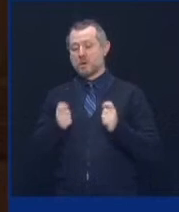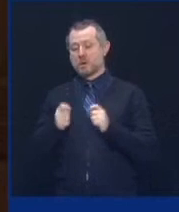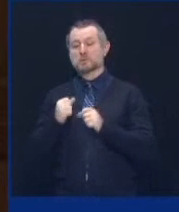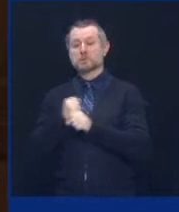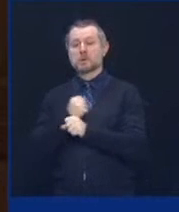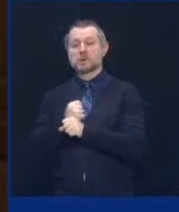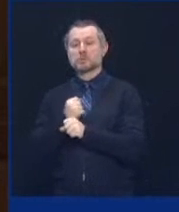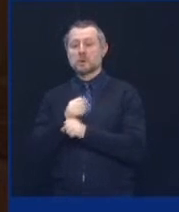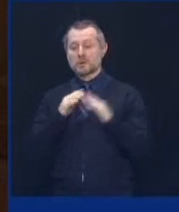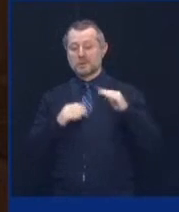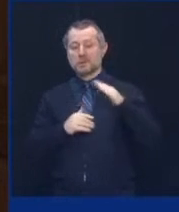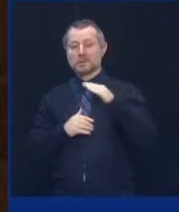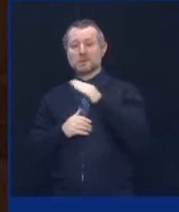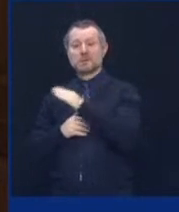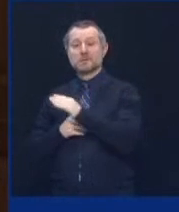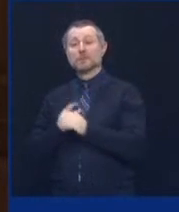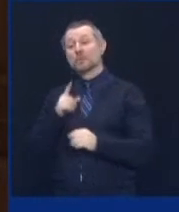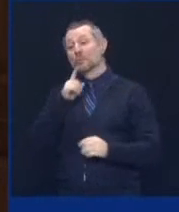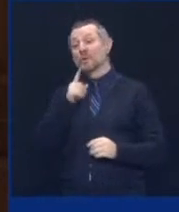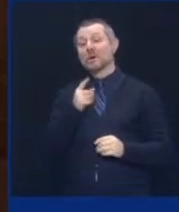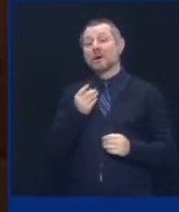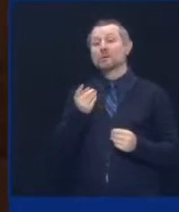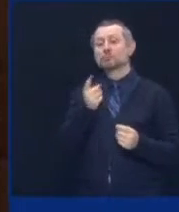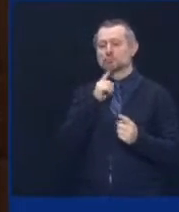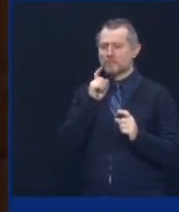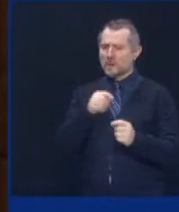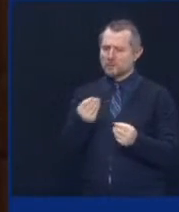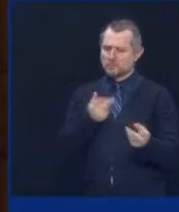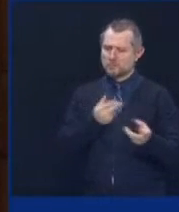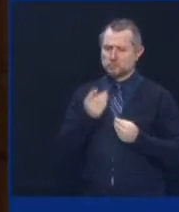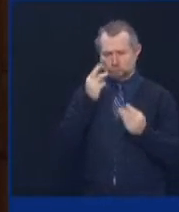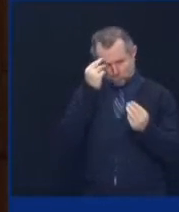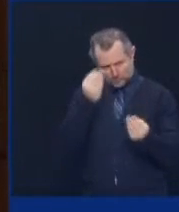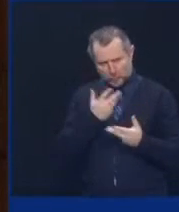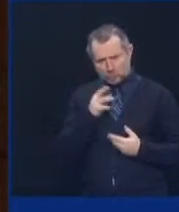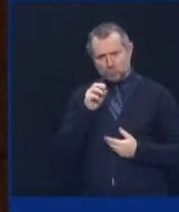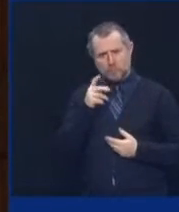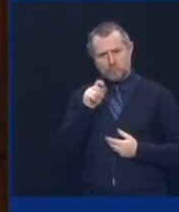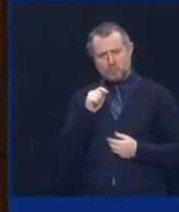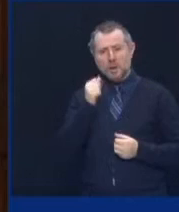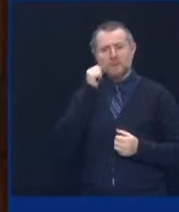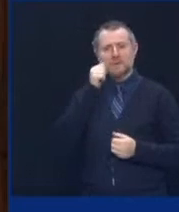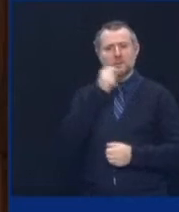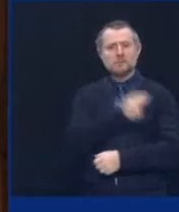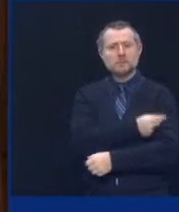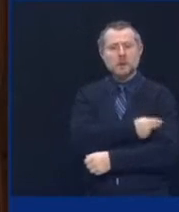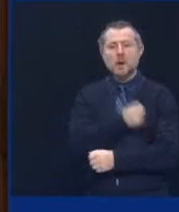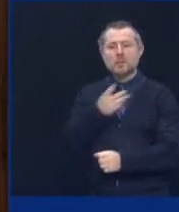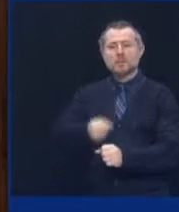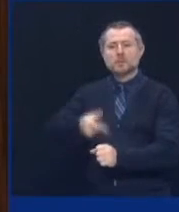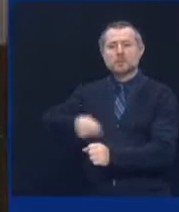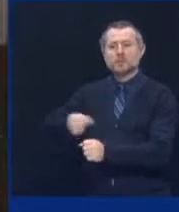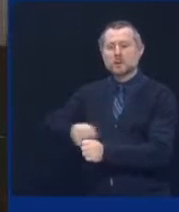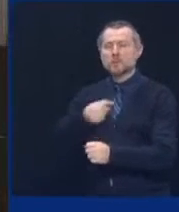us every day of how many doses they did administer, and then we adjust those calculations on a daily basis.